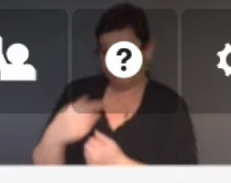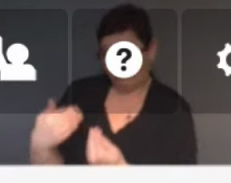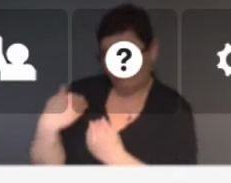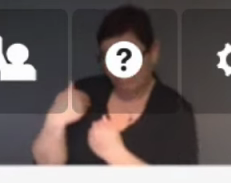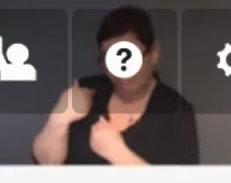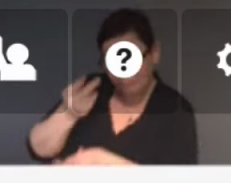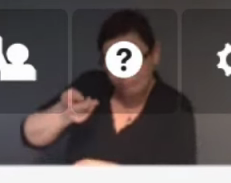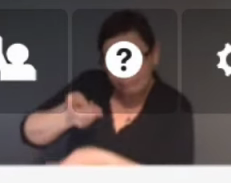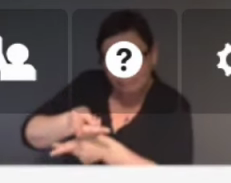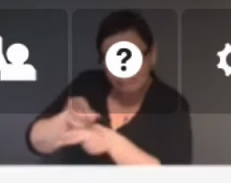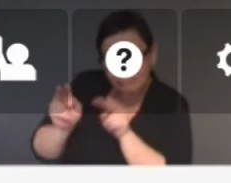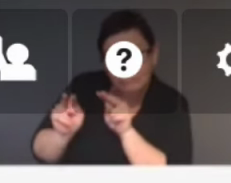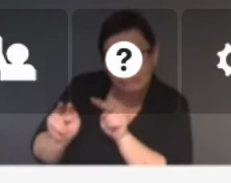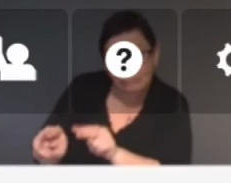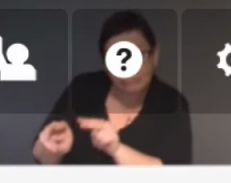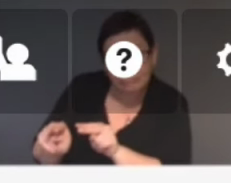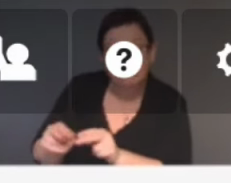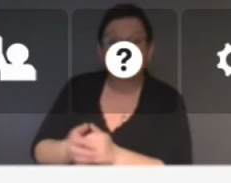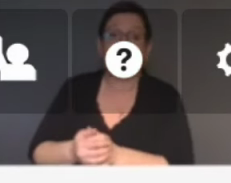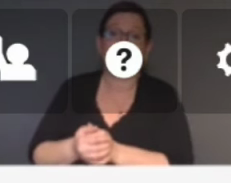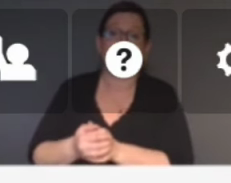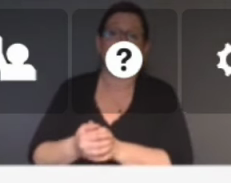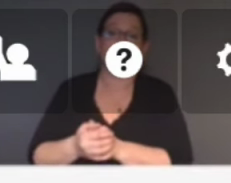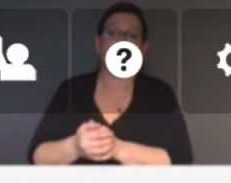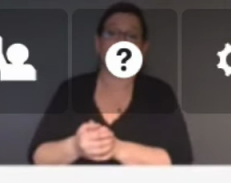be a resident of Canada for tax purposes.